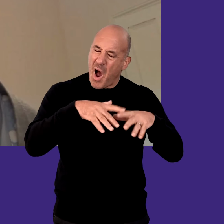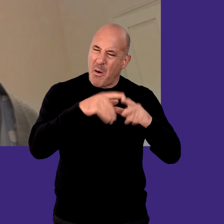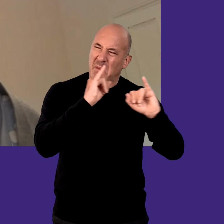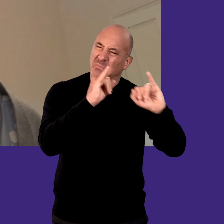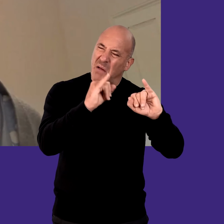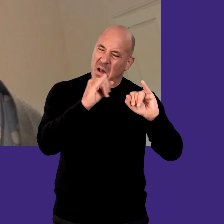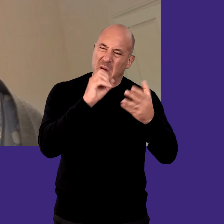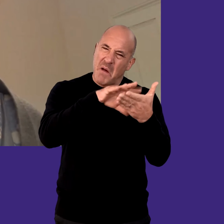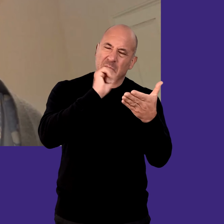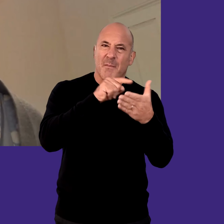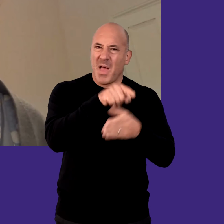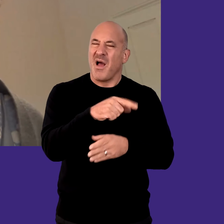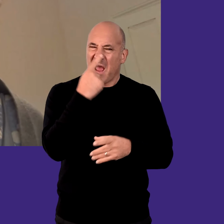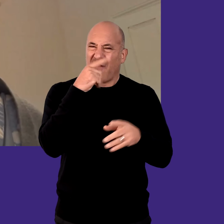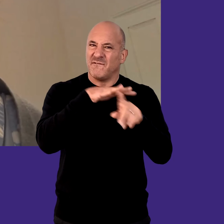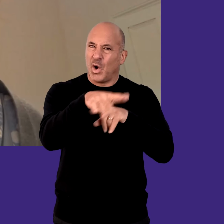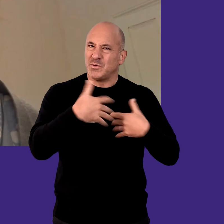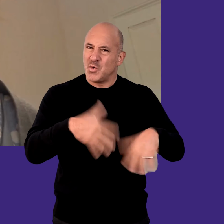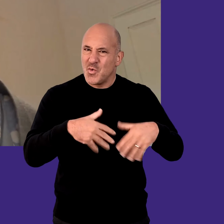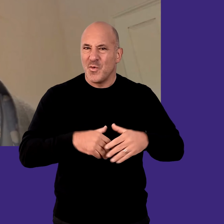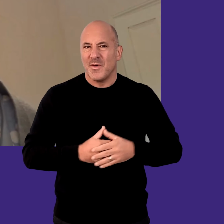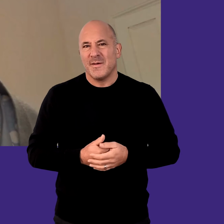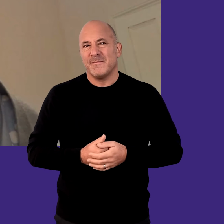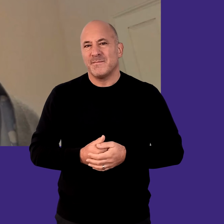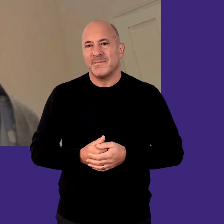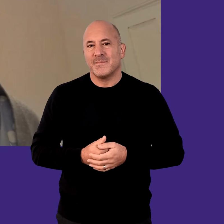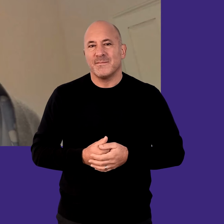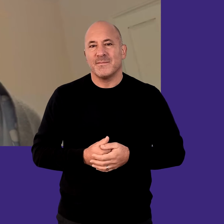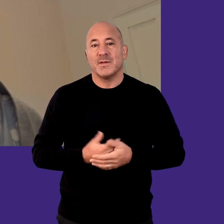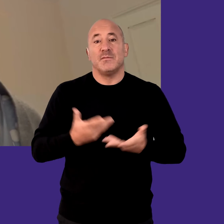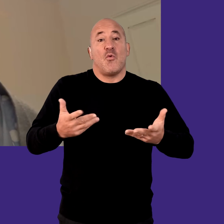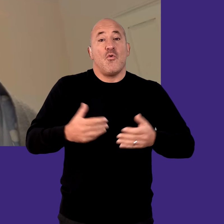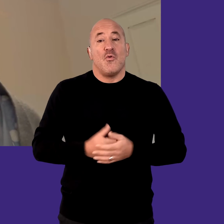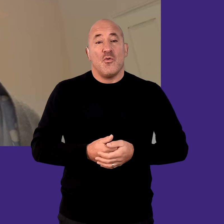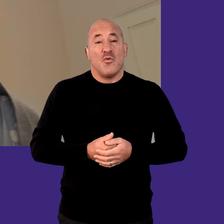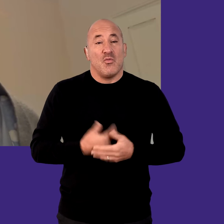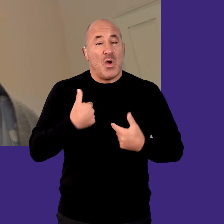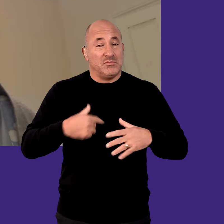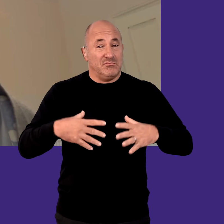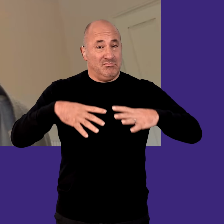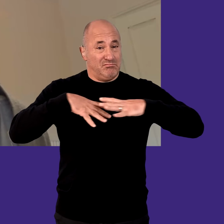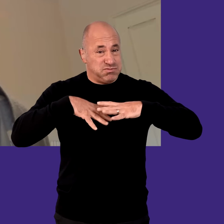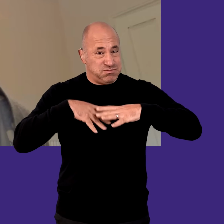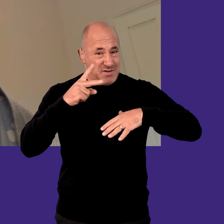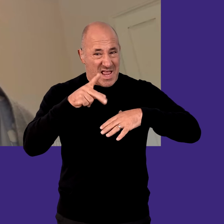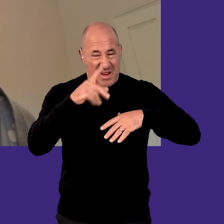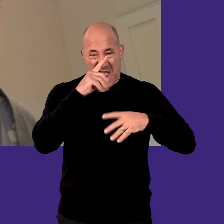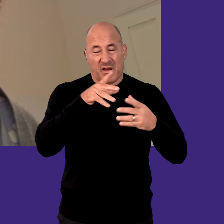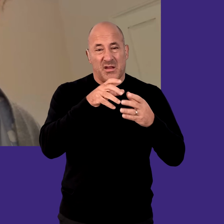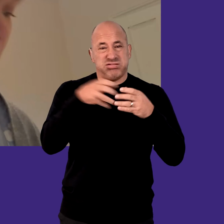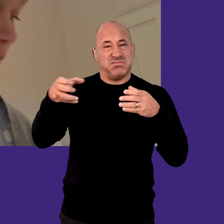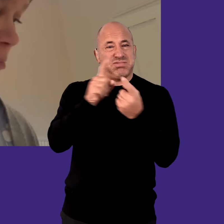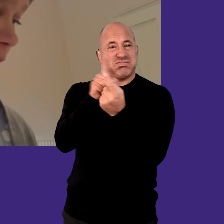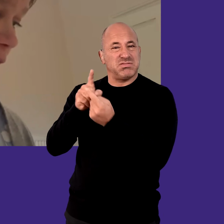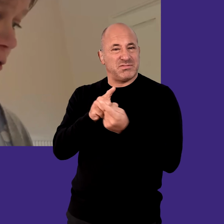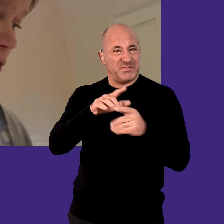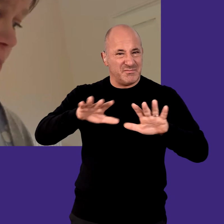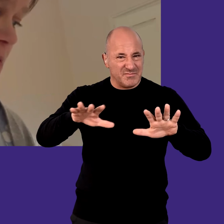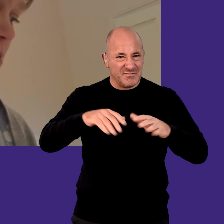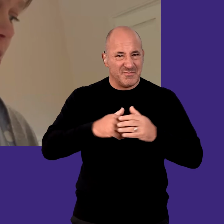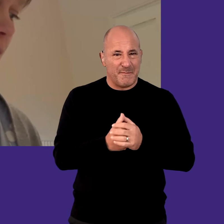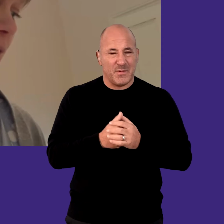negative media in certain areas and the impact that can have. So I'd really like us to have as much time as possible in the